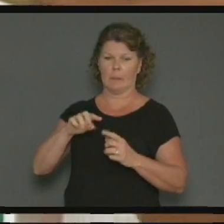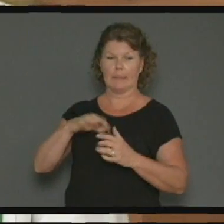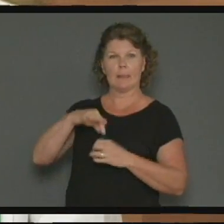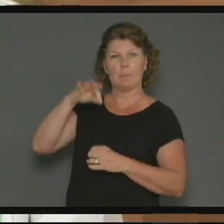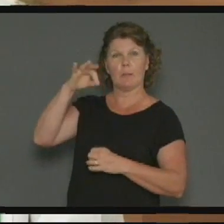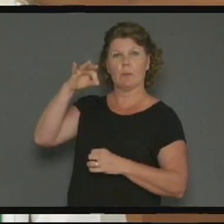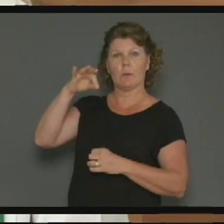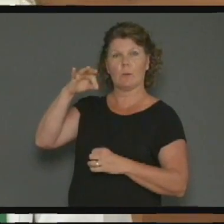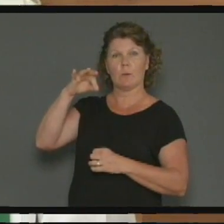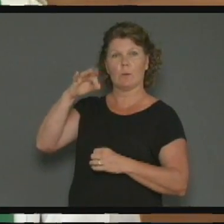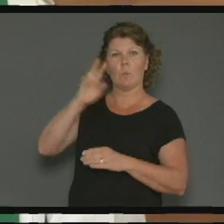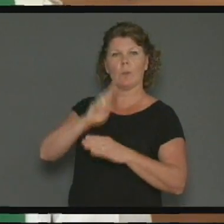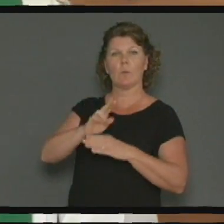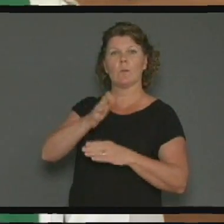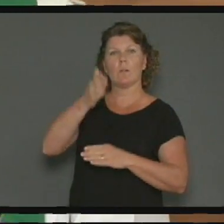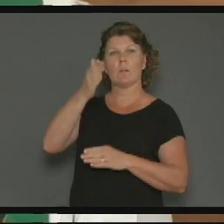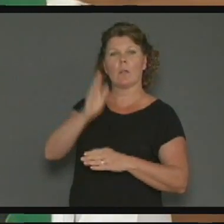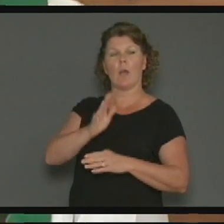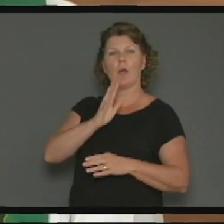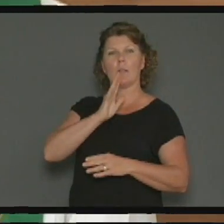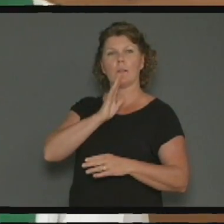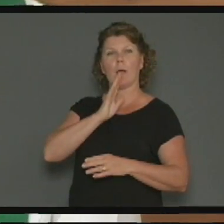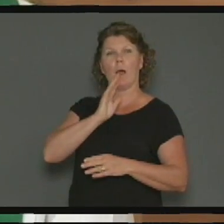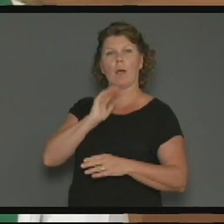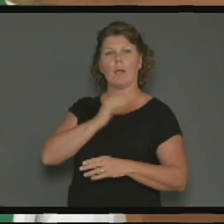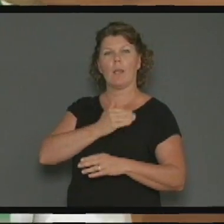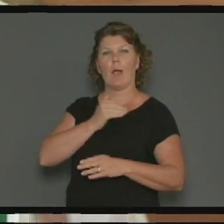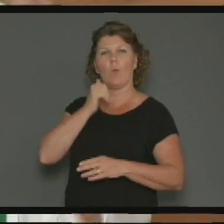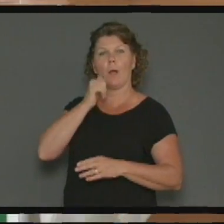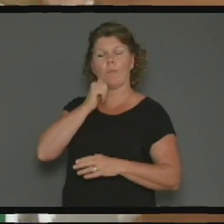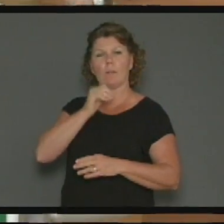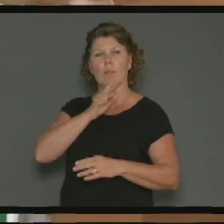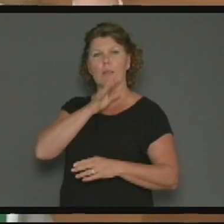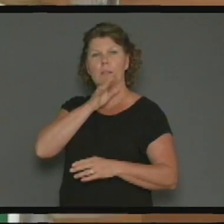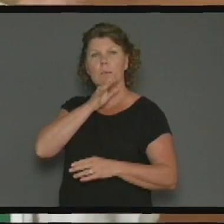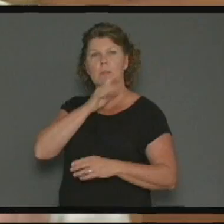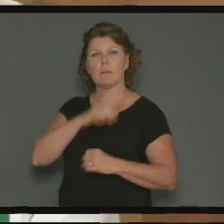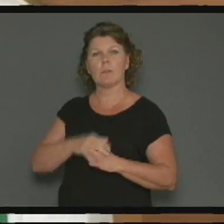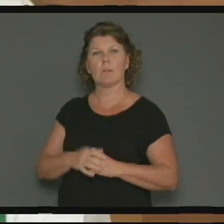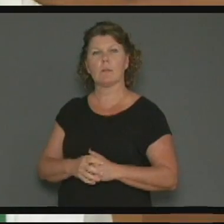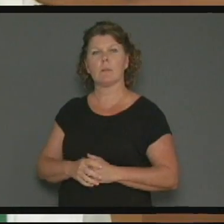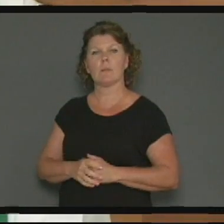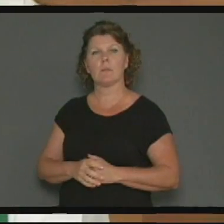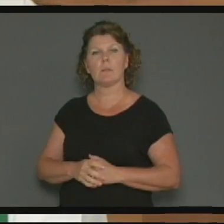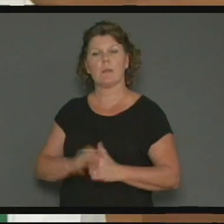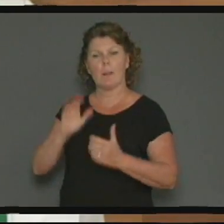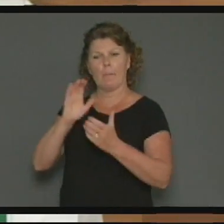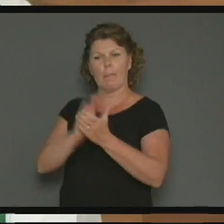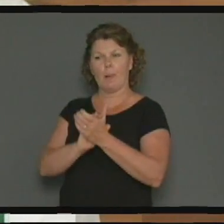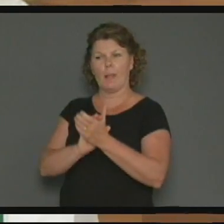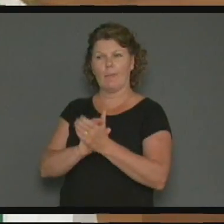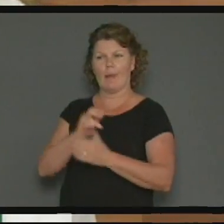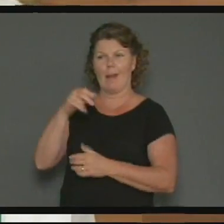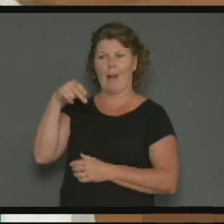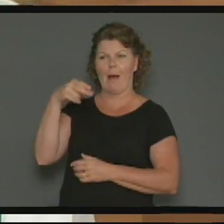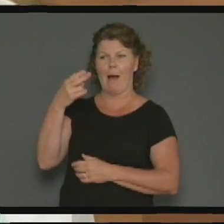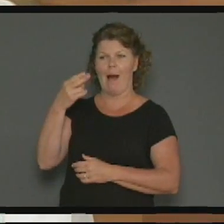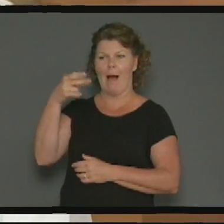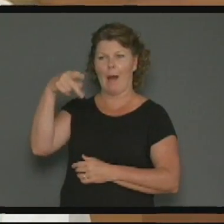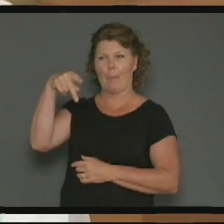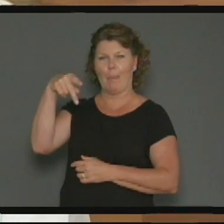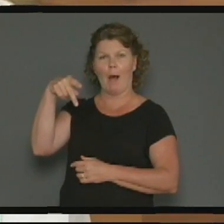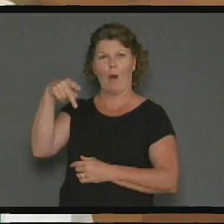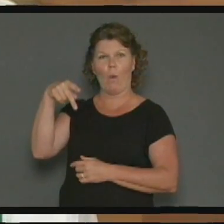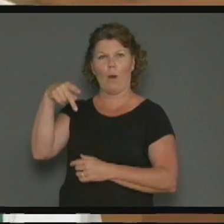God talk in our everyday speech and believe in some sort of higher power that only intervenes in